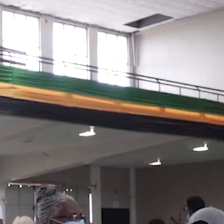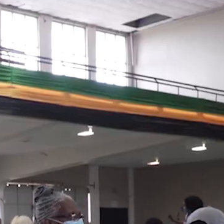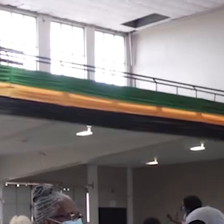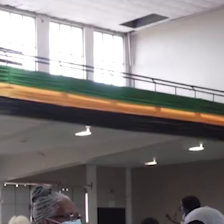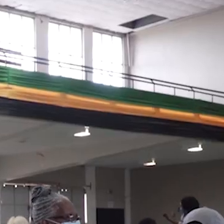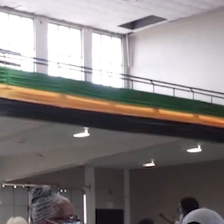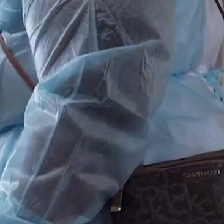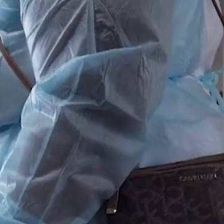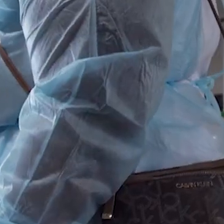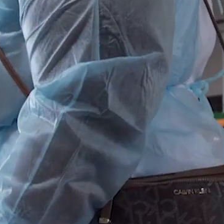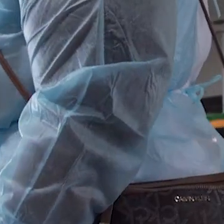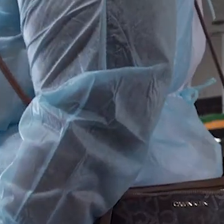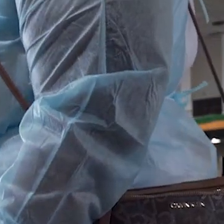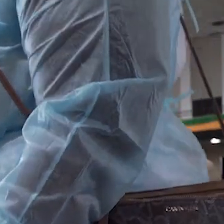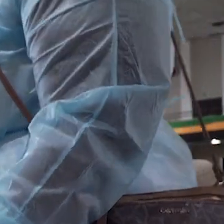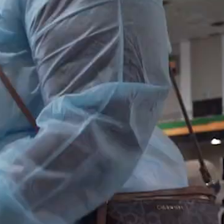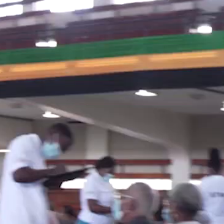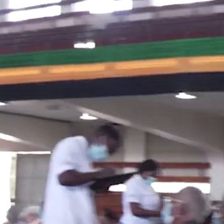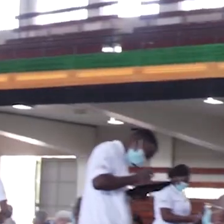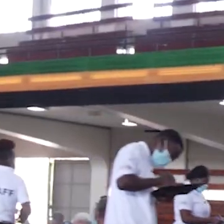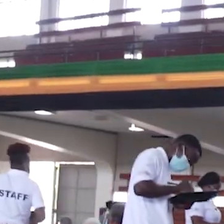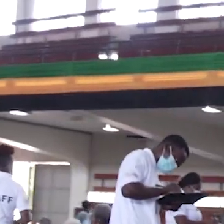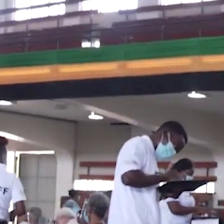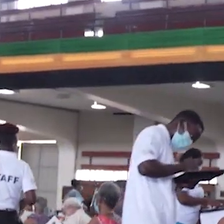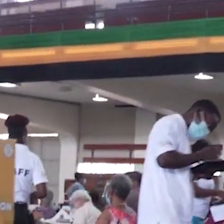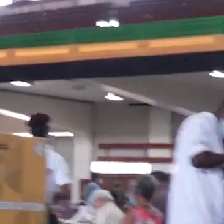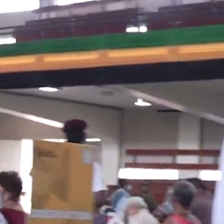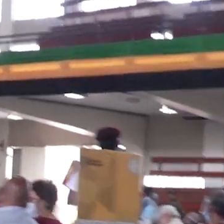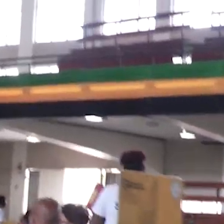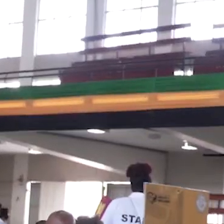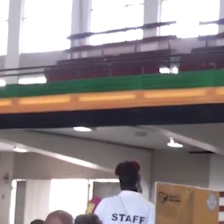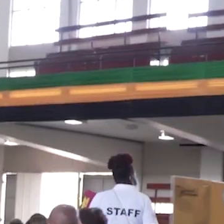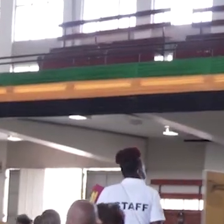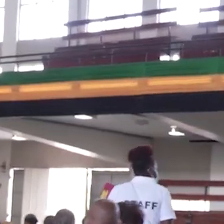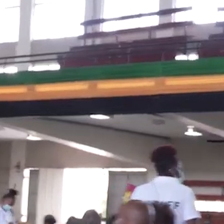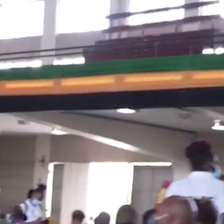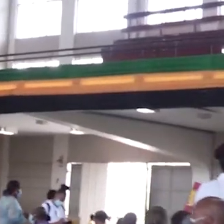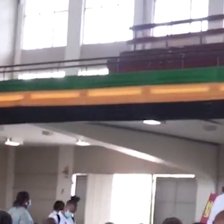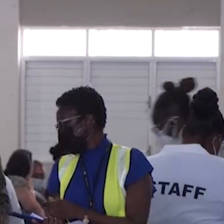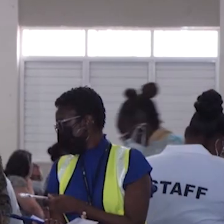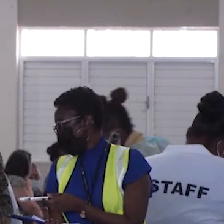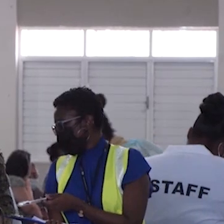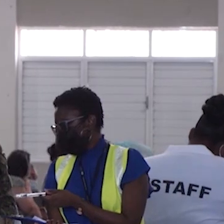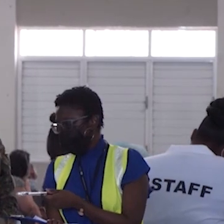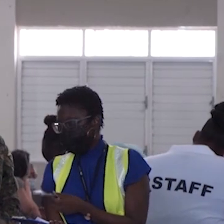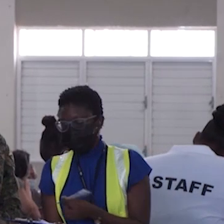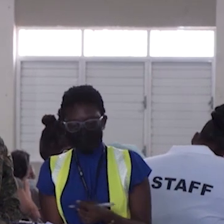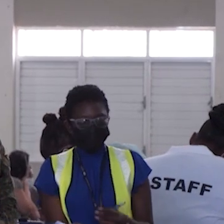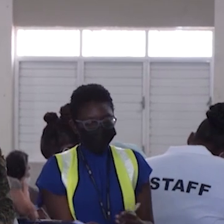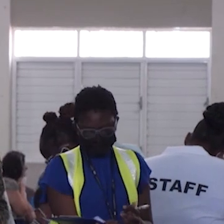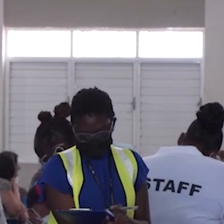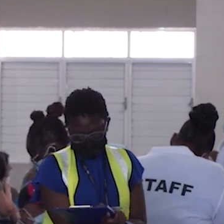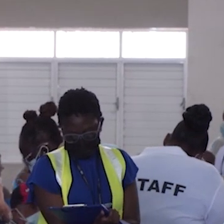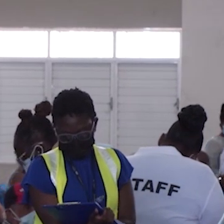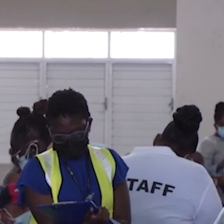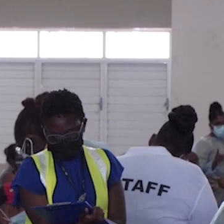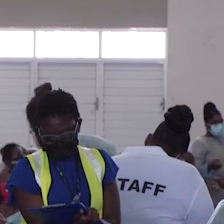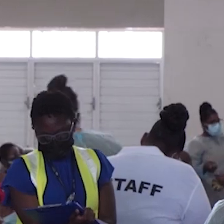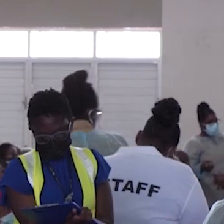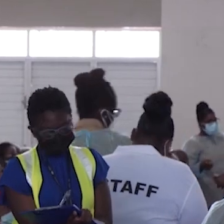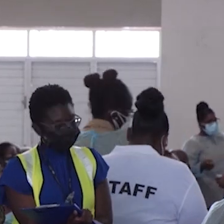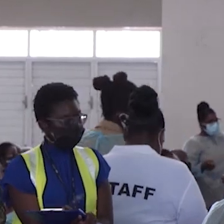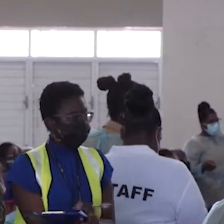vaccinations of persons 75 years and older with appointments at selected locations will continue during the curfew hours. This includes